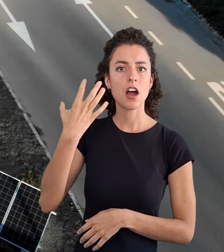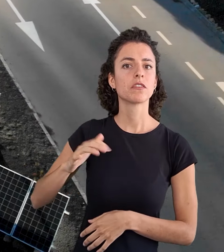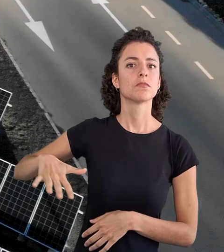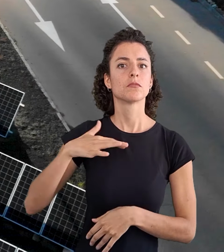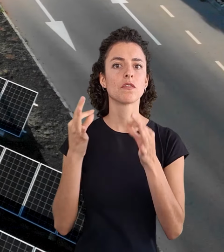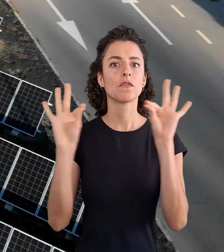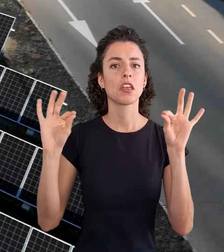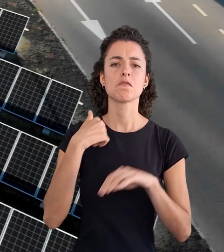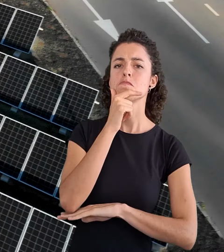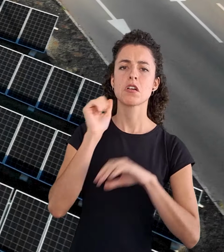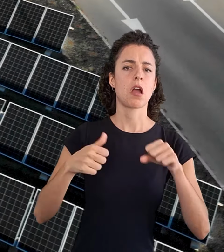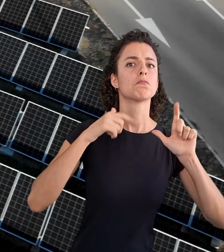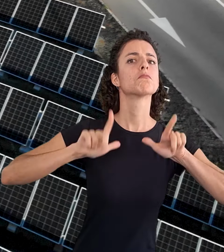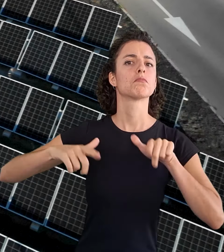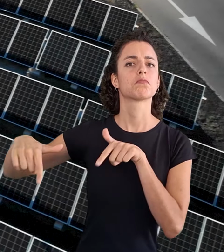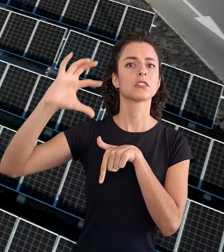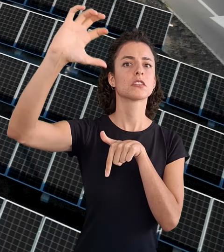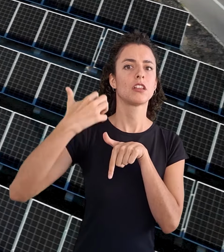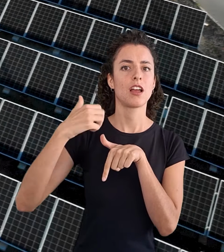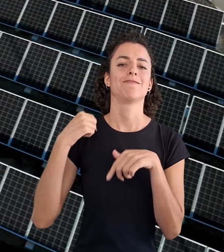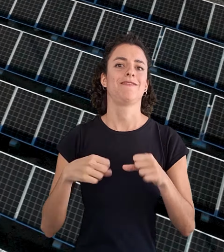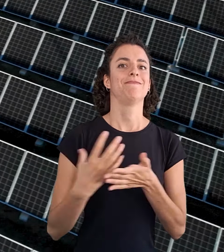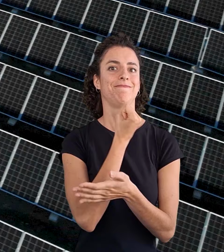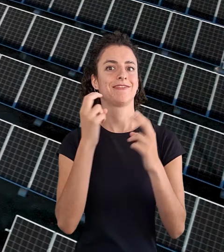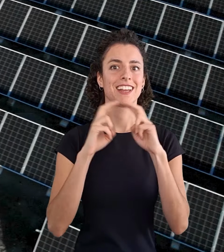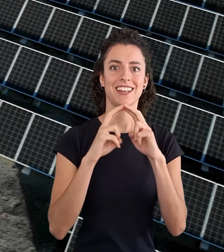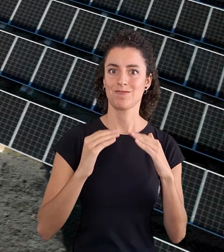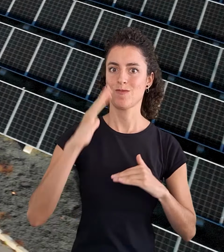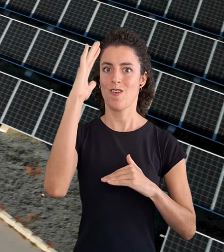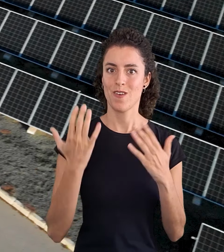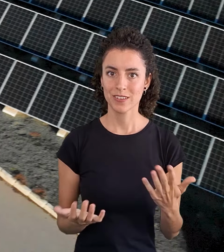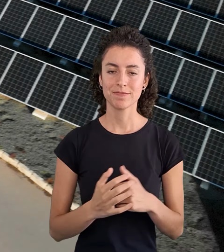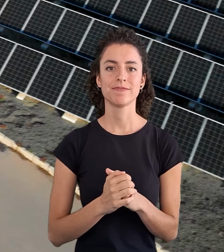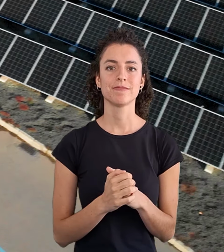next step is to harness this solar power to increase our energy output.